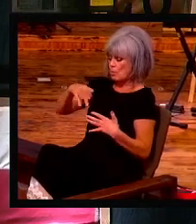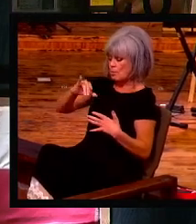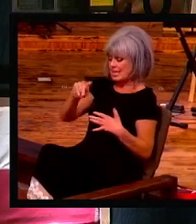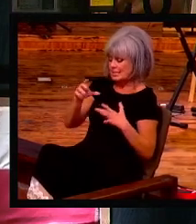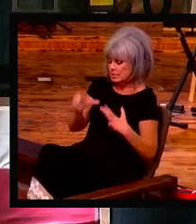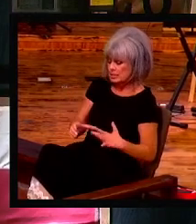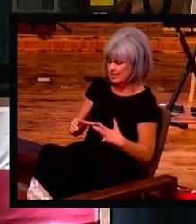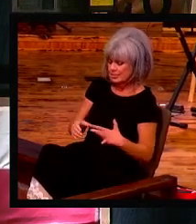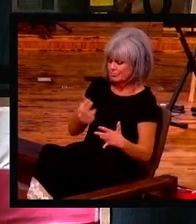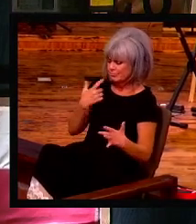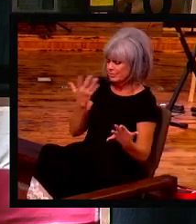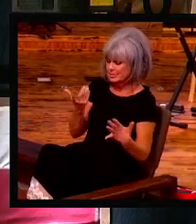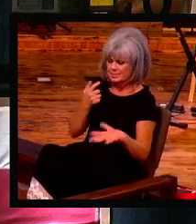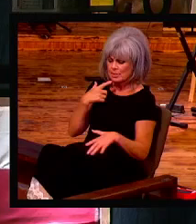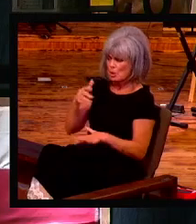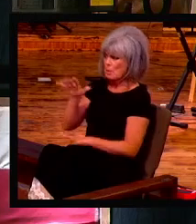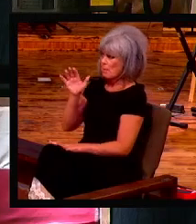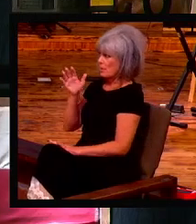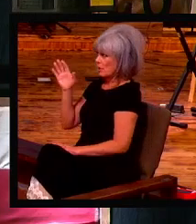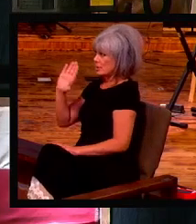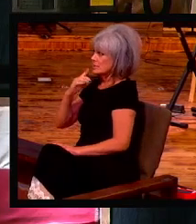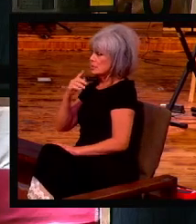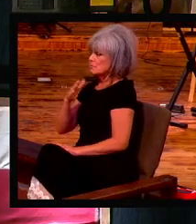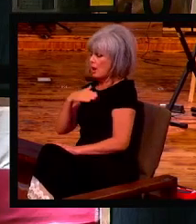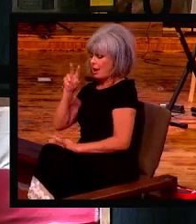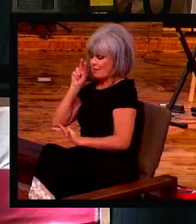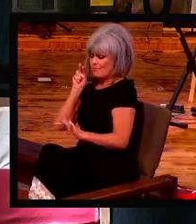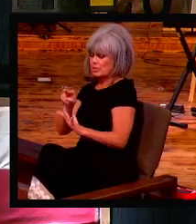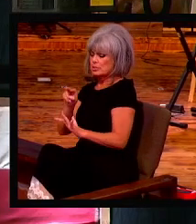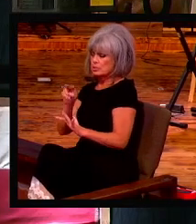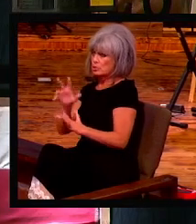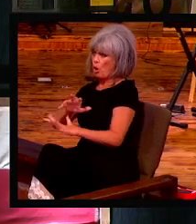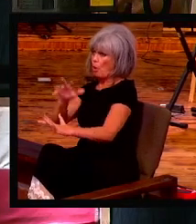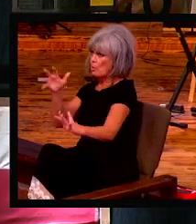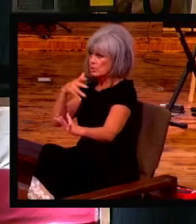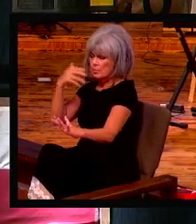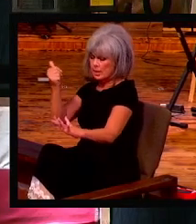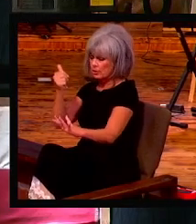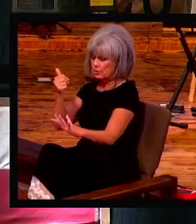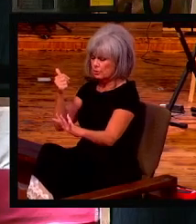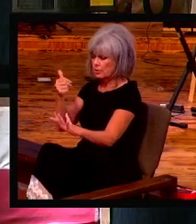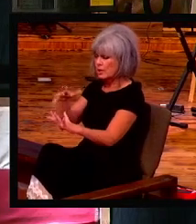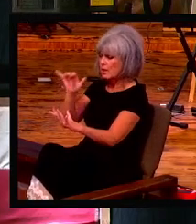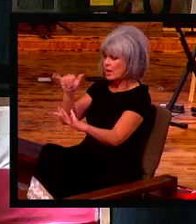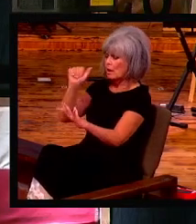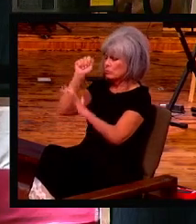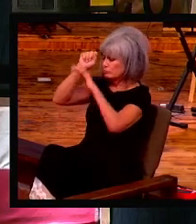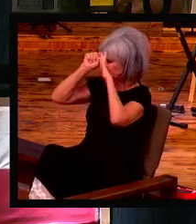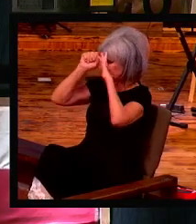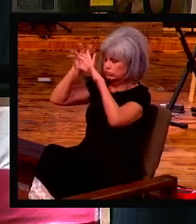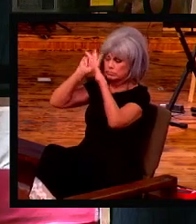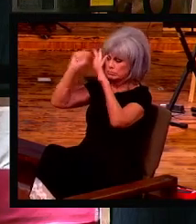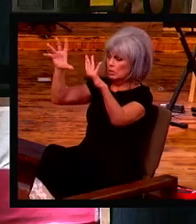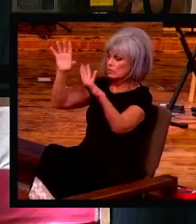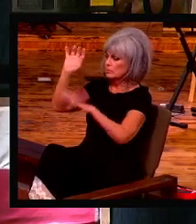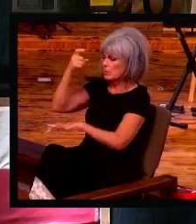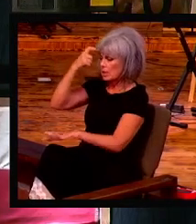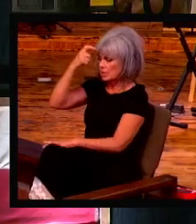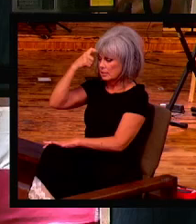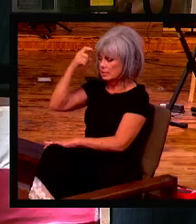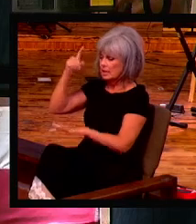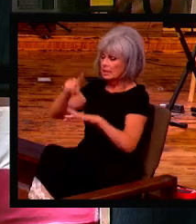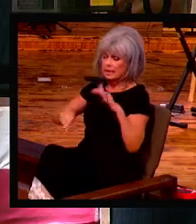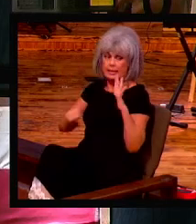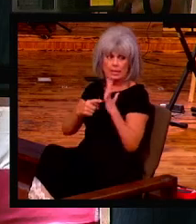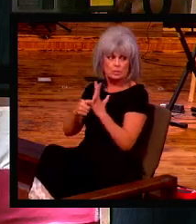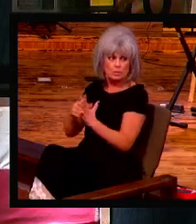man, my vision is so much bigger than anything you could have ever imagined, according to Ephesians chapter 3, verse 20, that it will blow your mind if I showed it to you right now, so I can't even show you the whole thing.